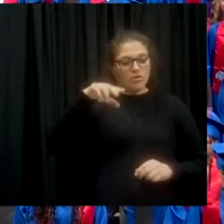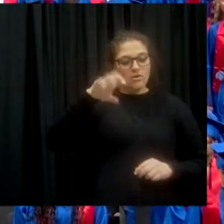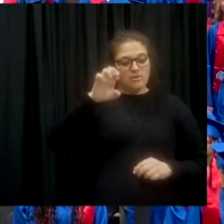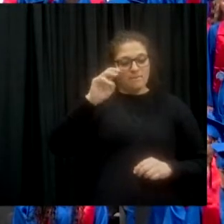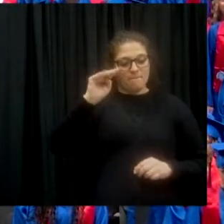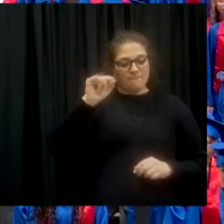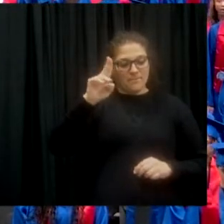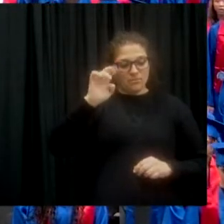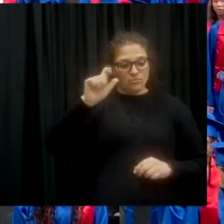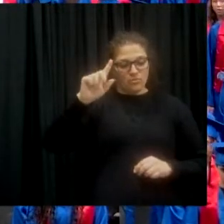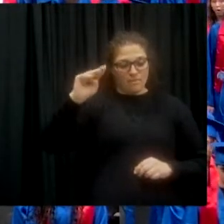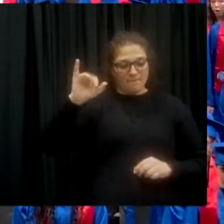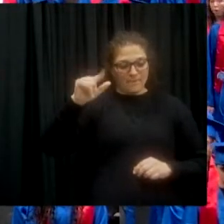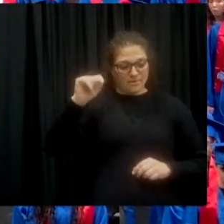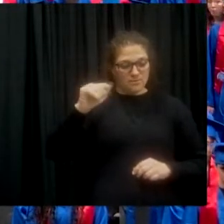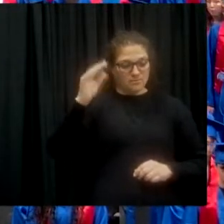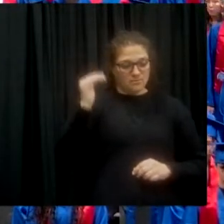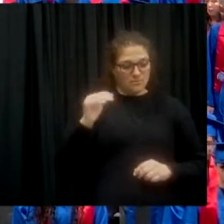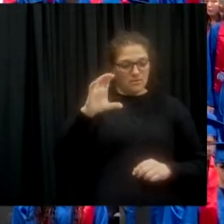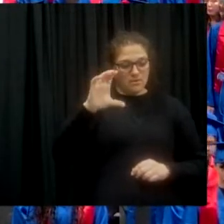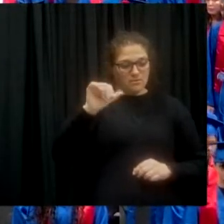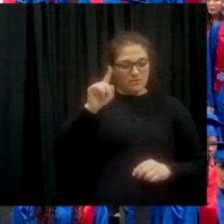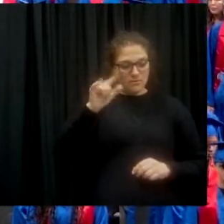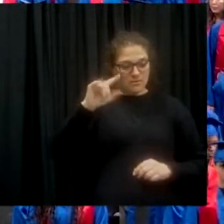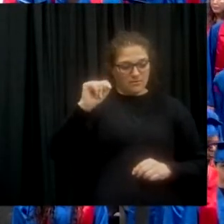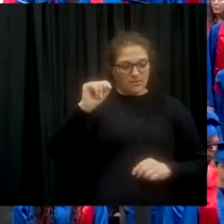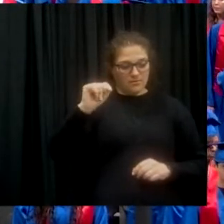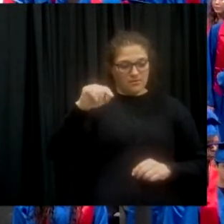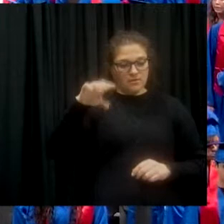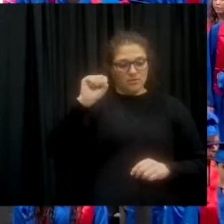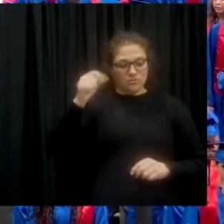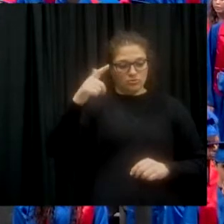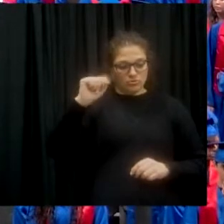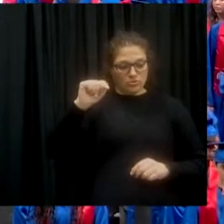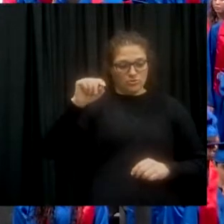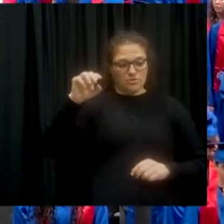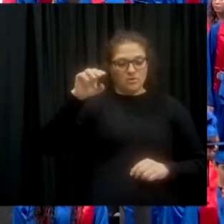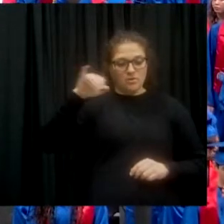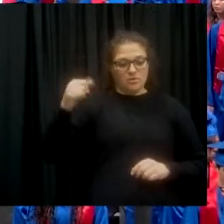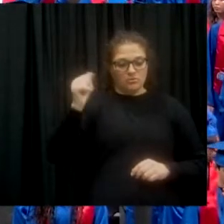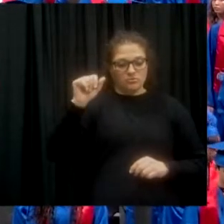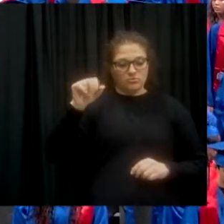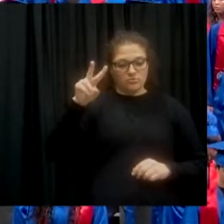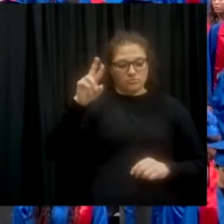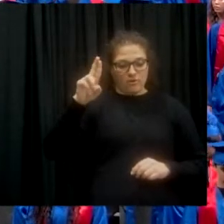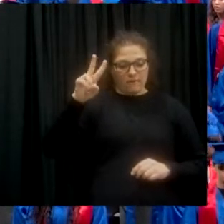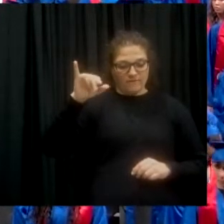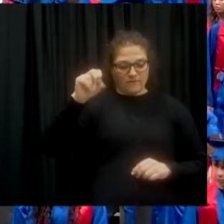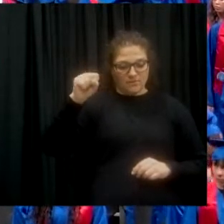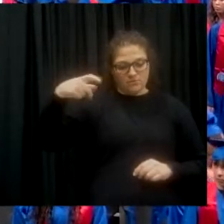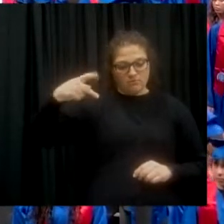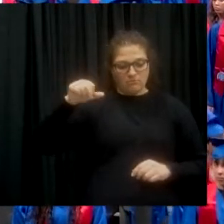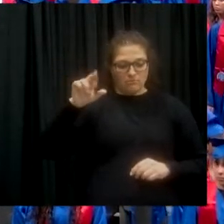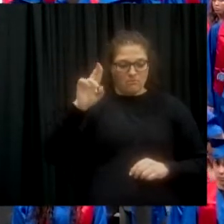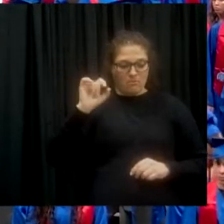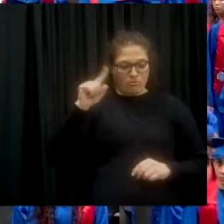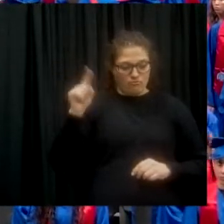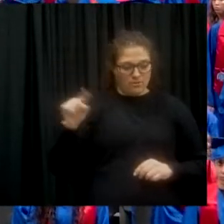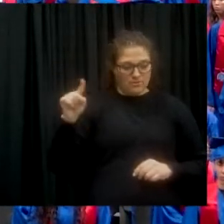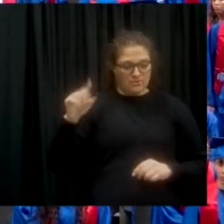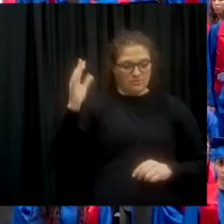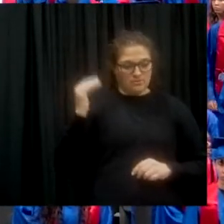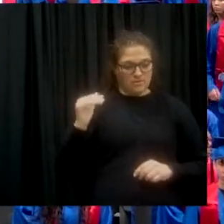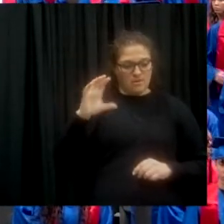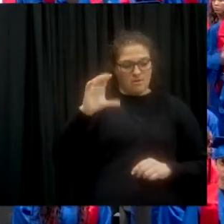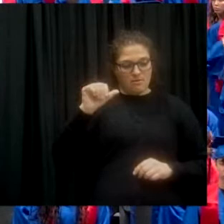Mast, Cadet Command Sergeant Major Jarvis Perez, Cadet First Sergeant Thunder